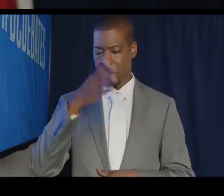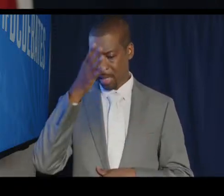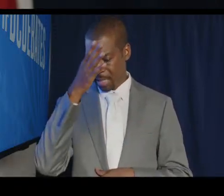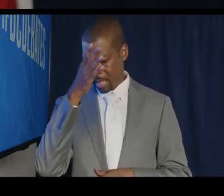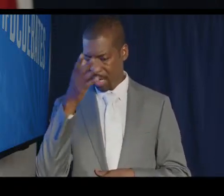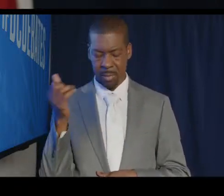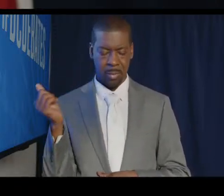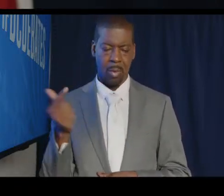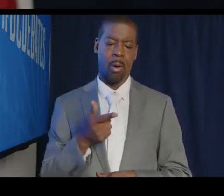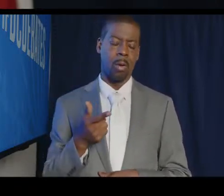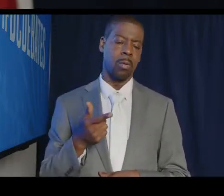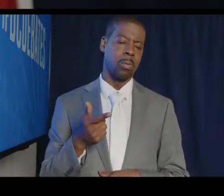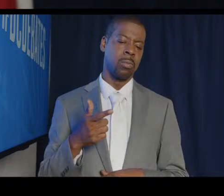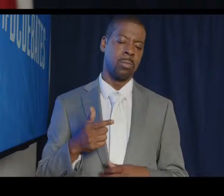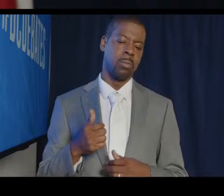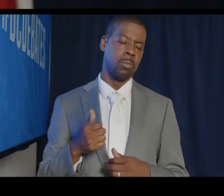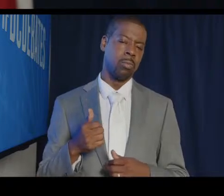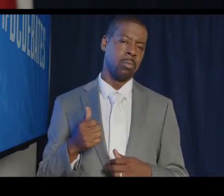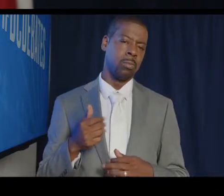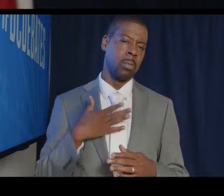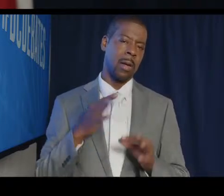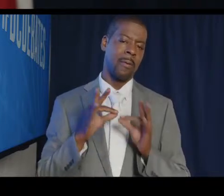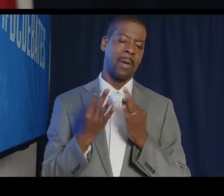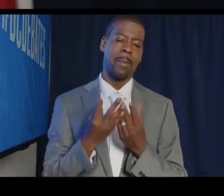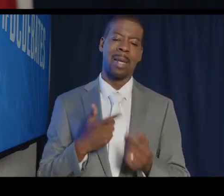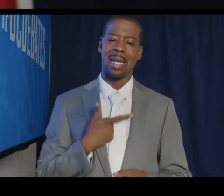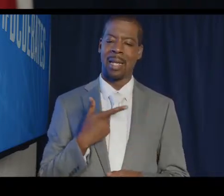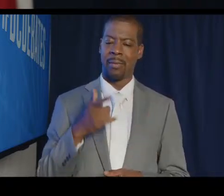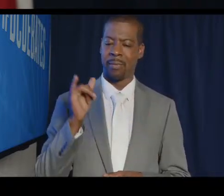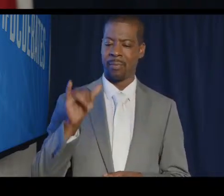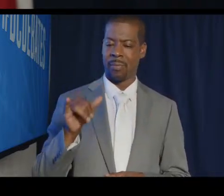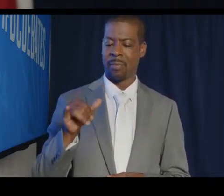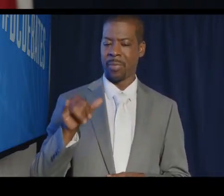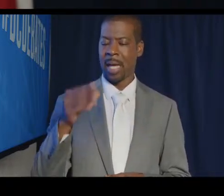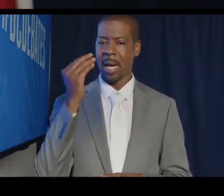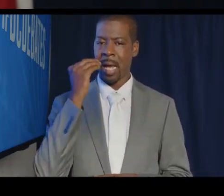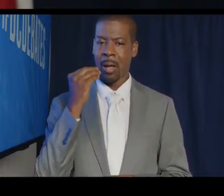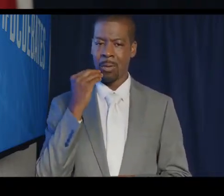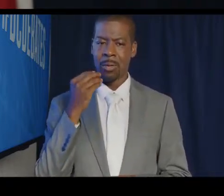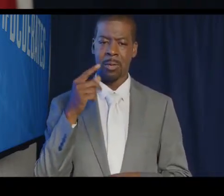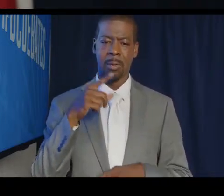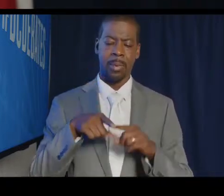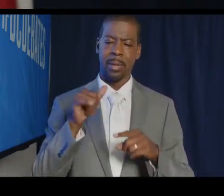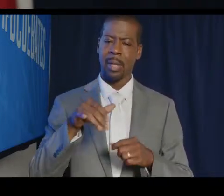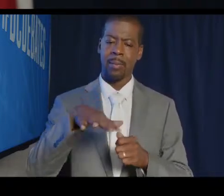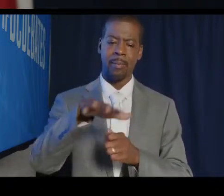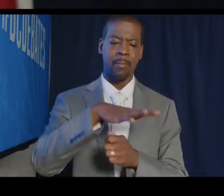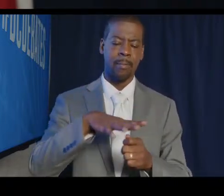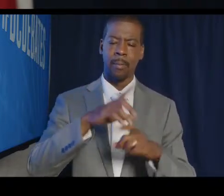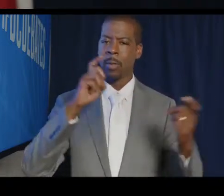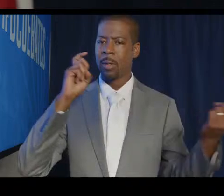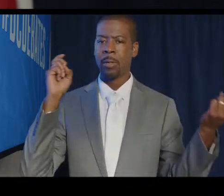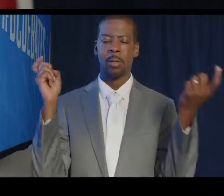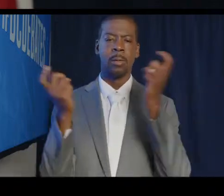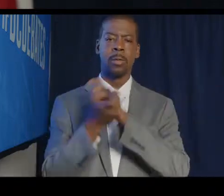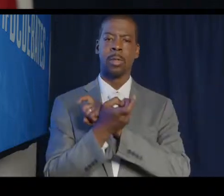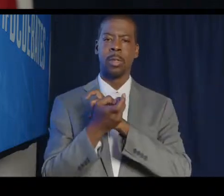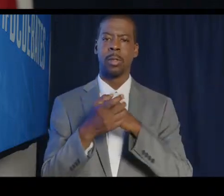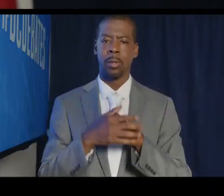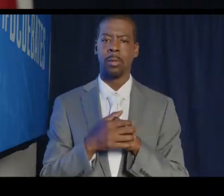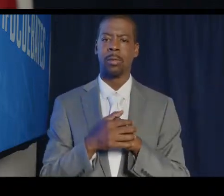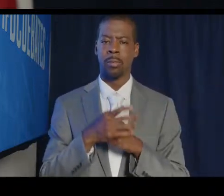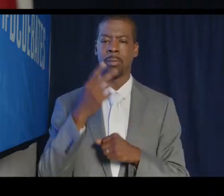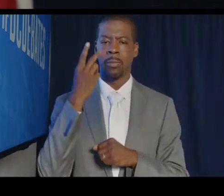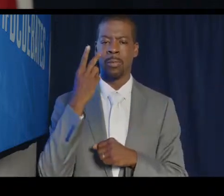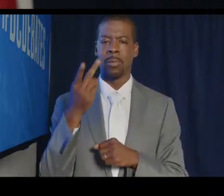some point in our lives. But that neighborhood doesn't look today anything like it looked when I was growing up, because as we saw